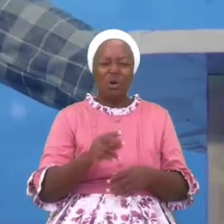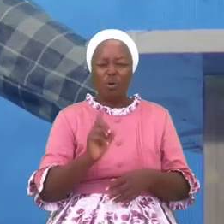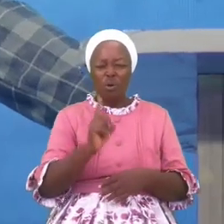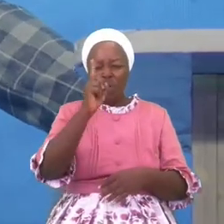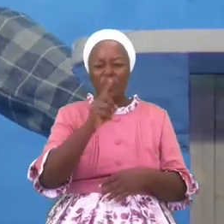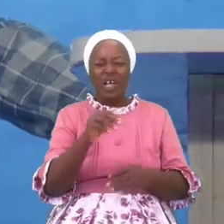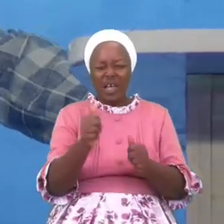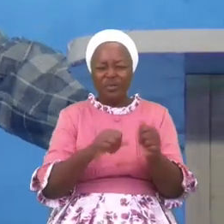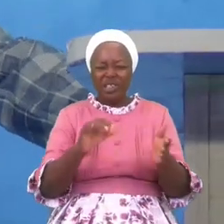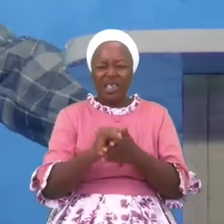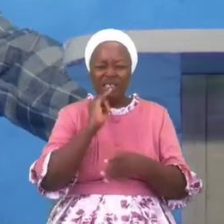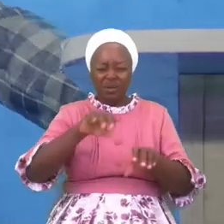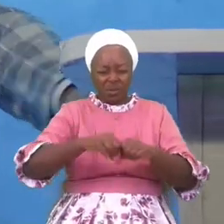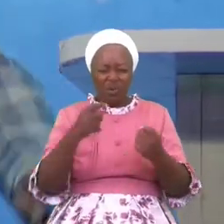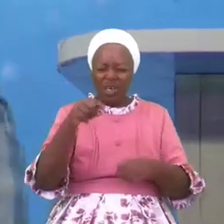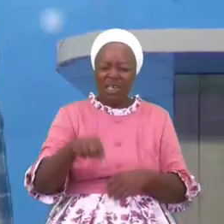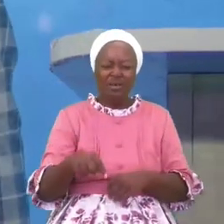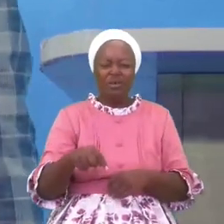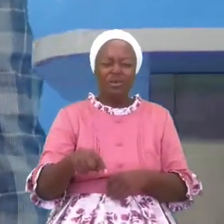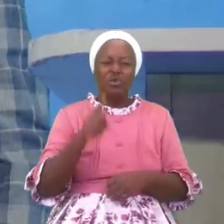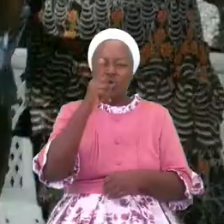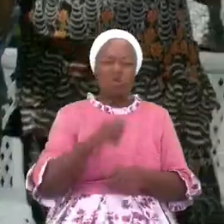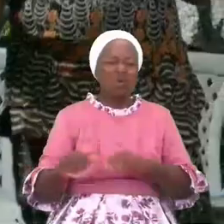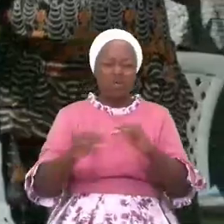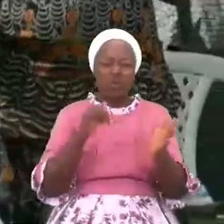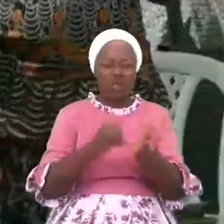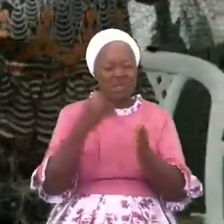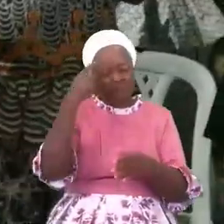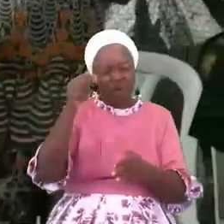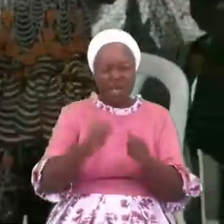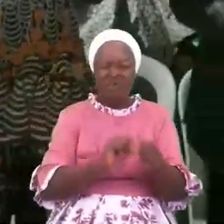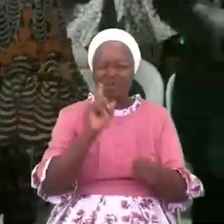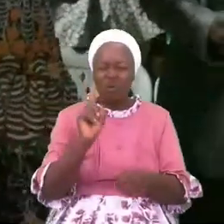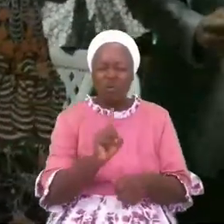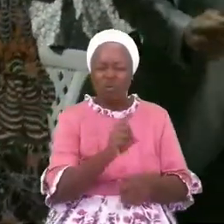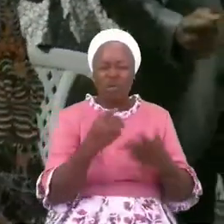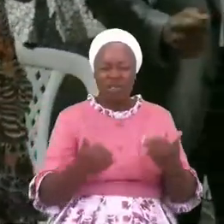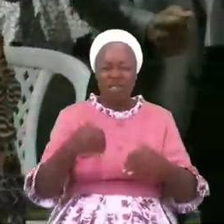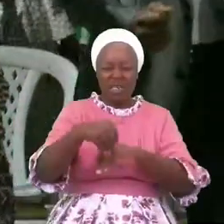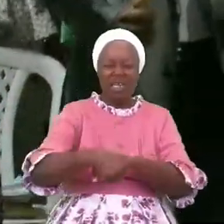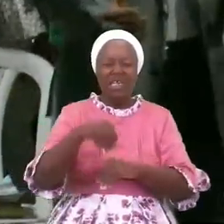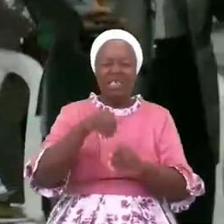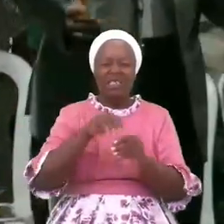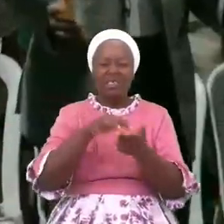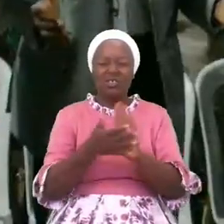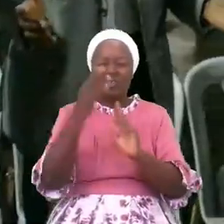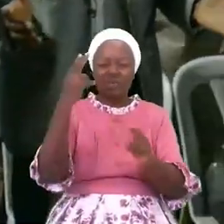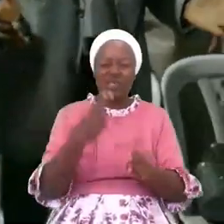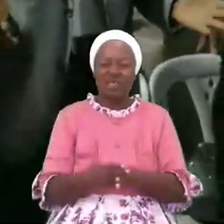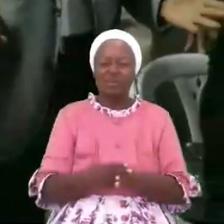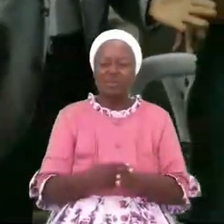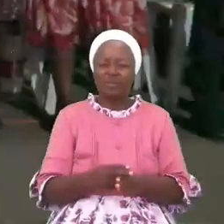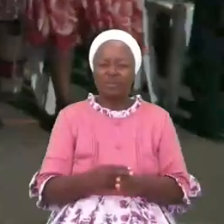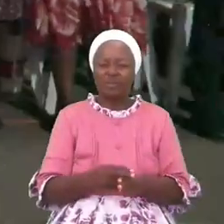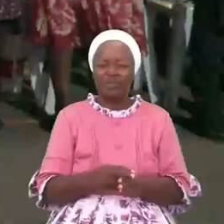it up for everyone tonight, in Jesus' name. Your brain, you'll fix